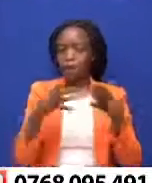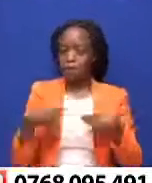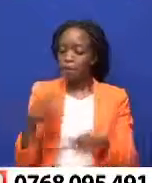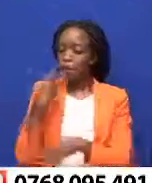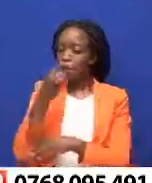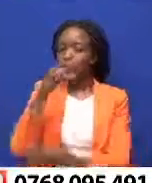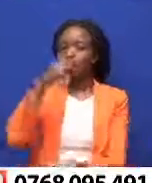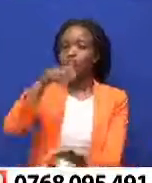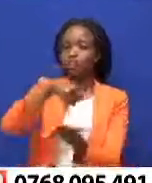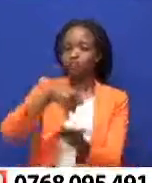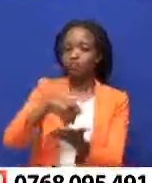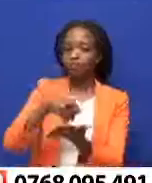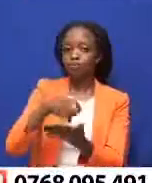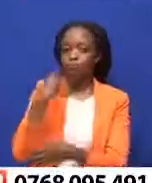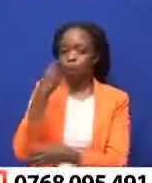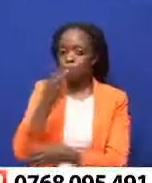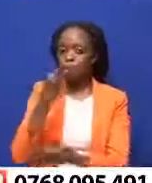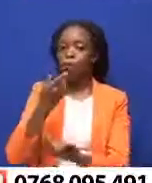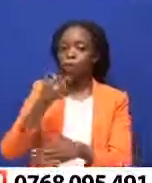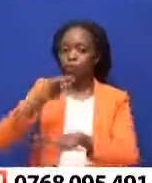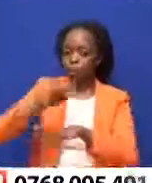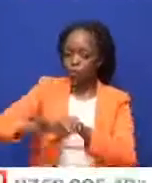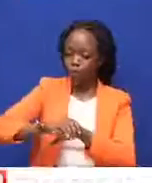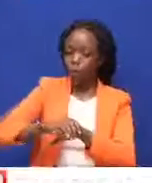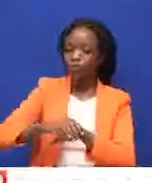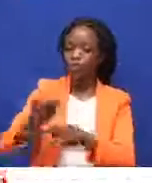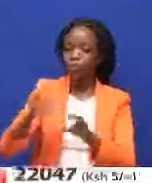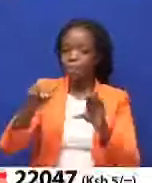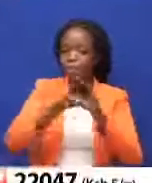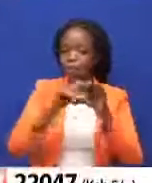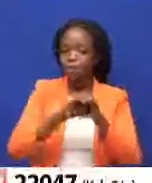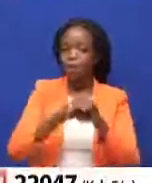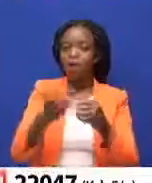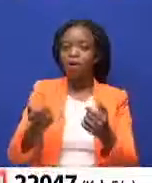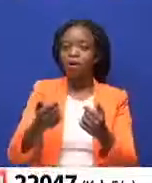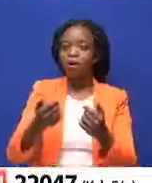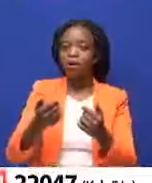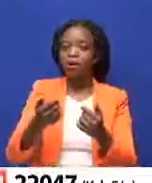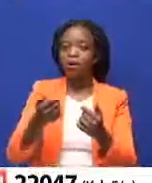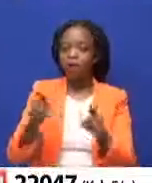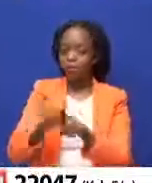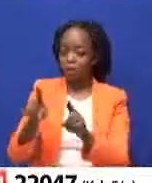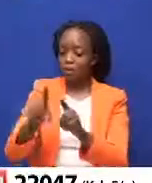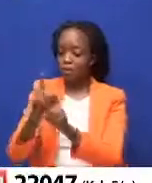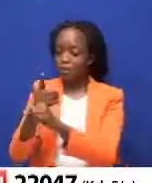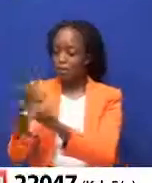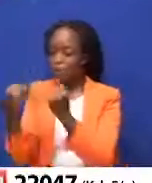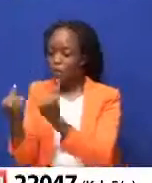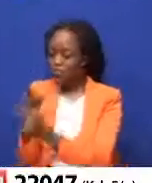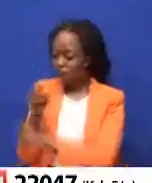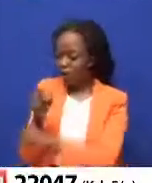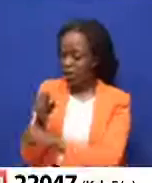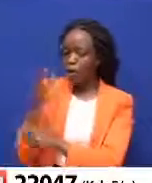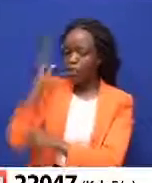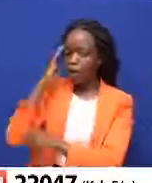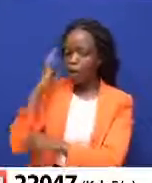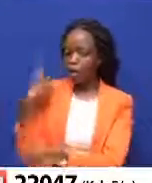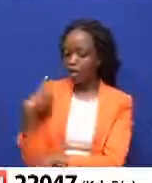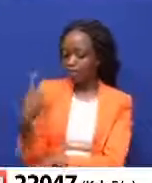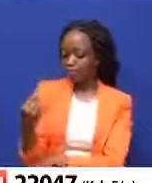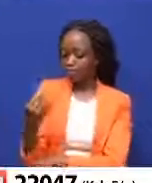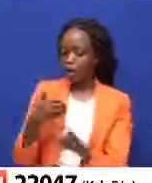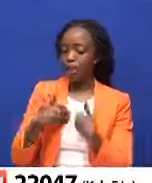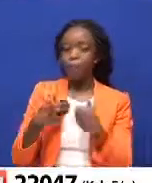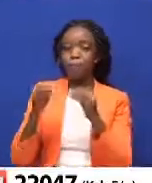who attended, who are the legitimate members of the NEC. But as opposed to the other side, you realize recently there was a meeting